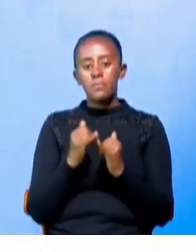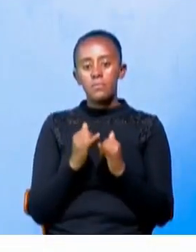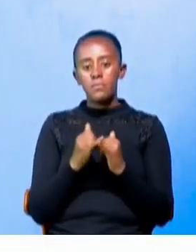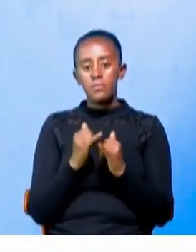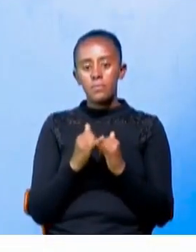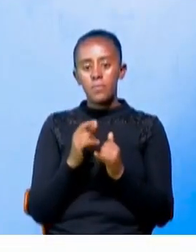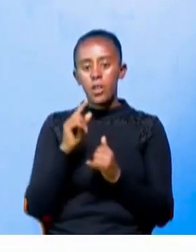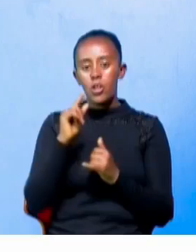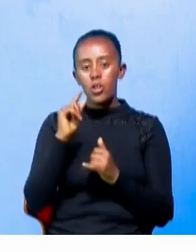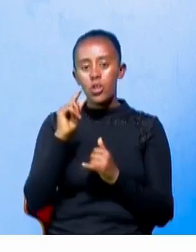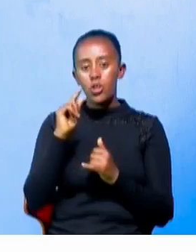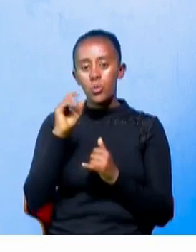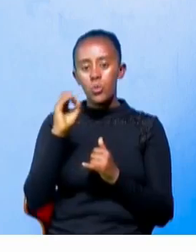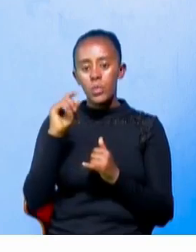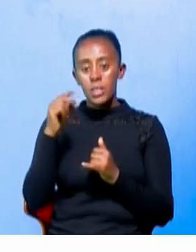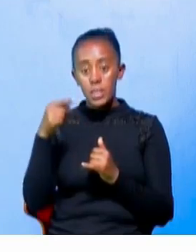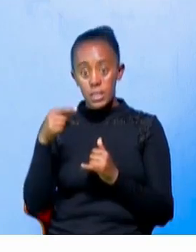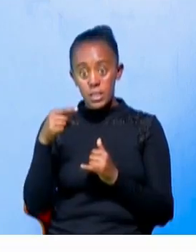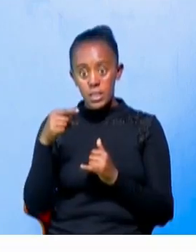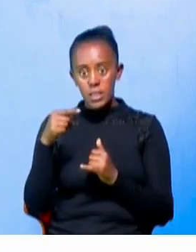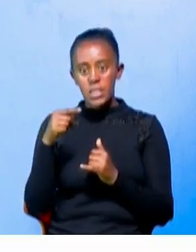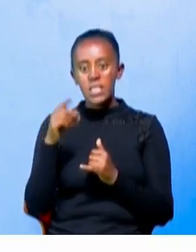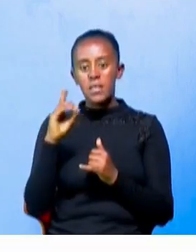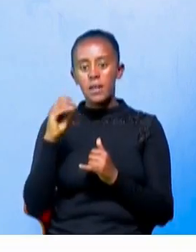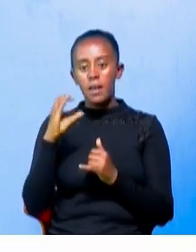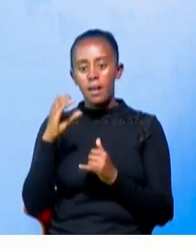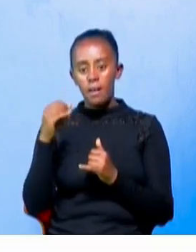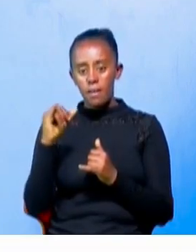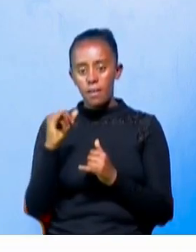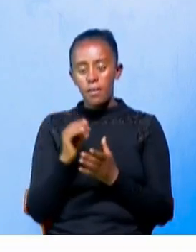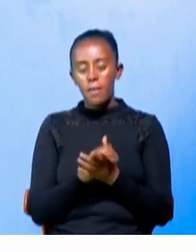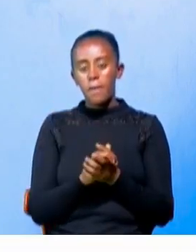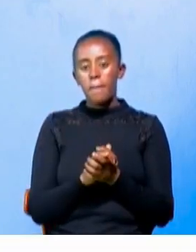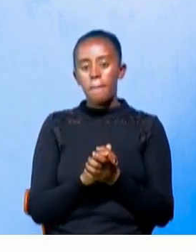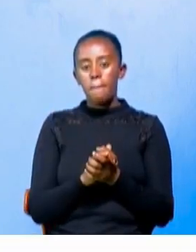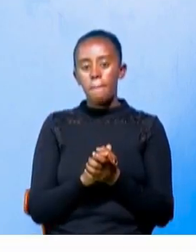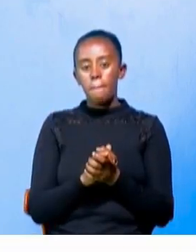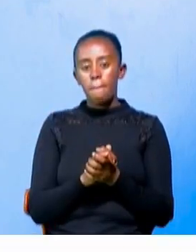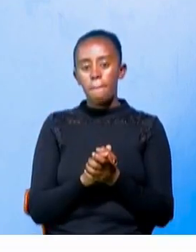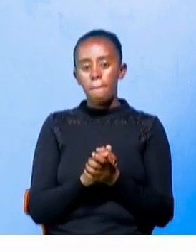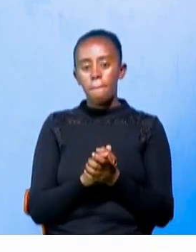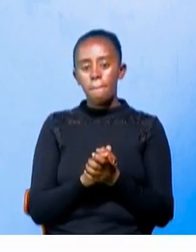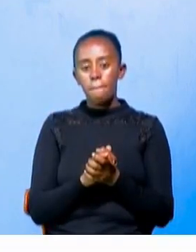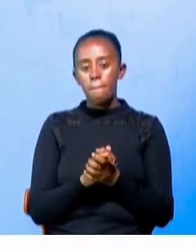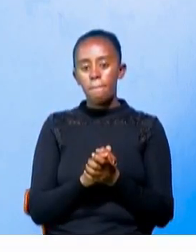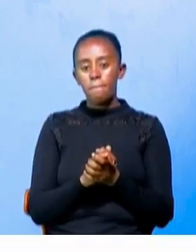Tooth decay, right? Tooth